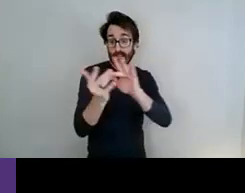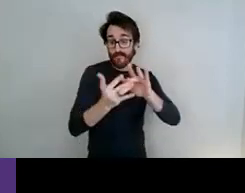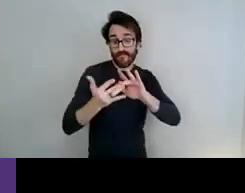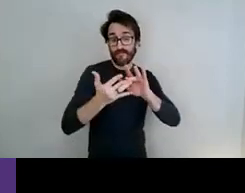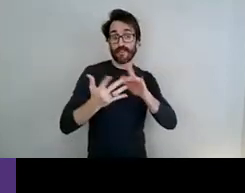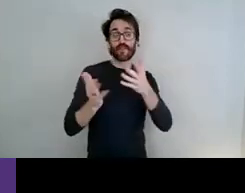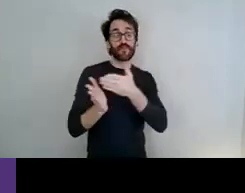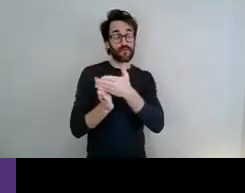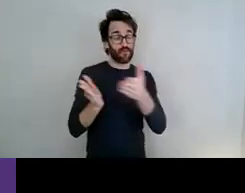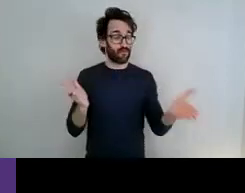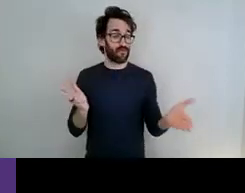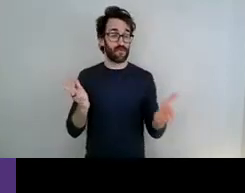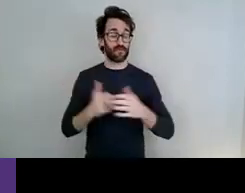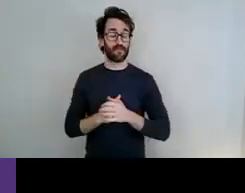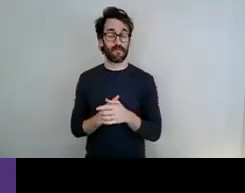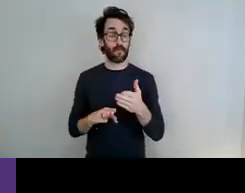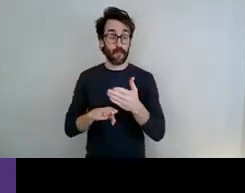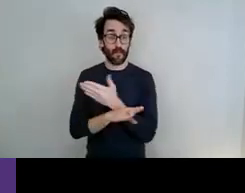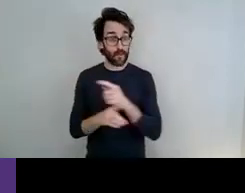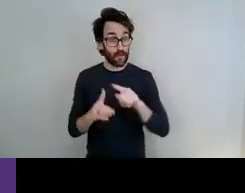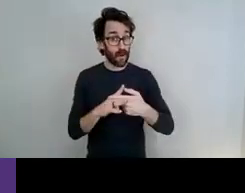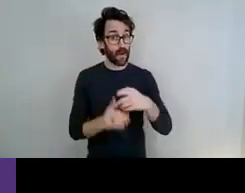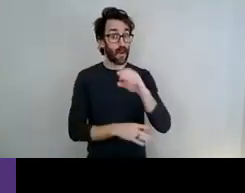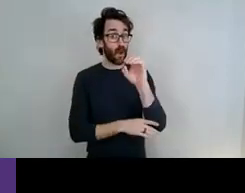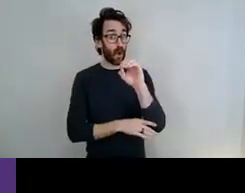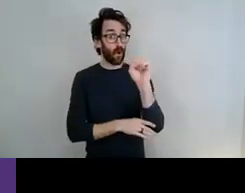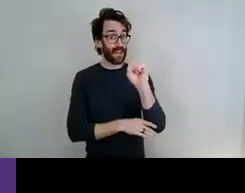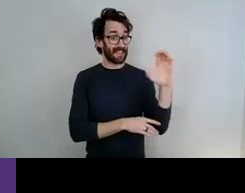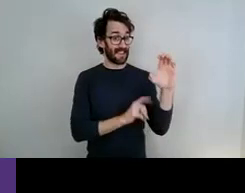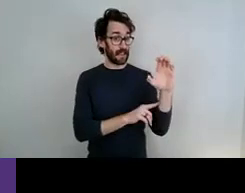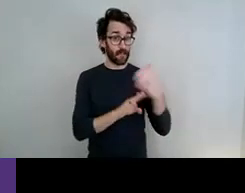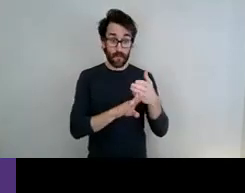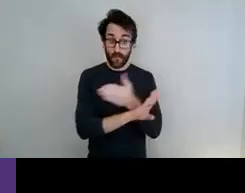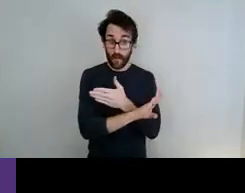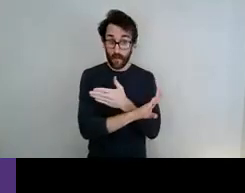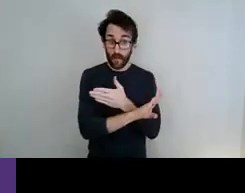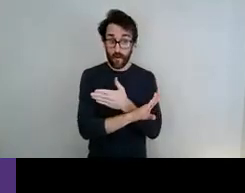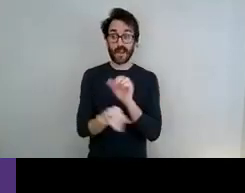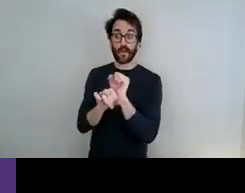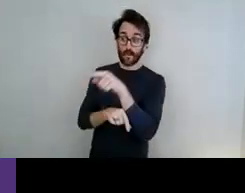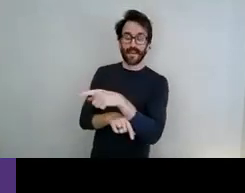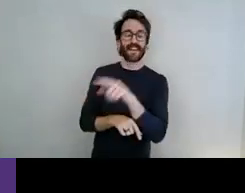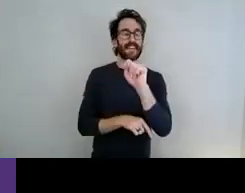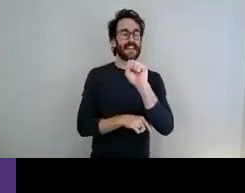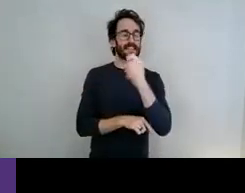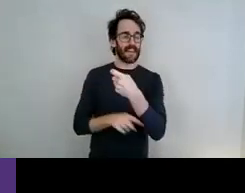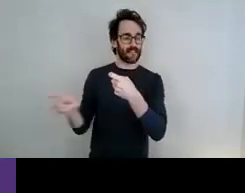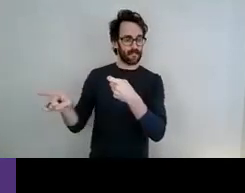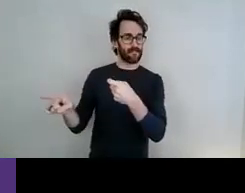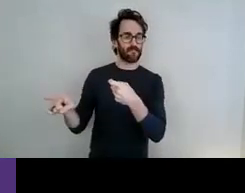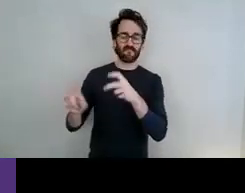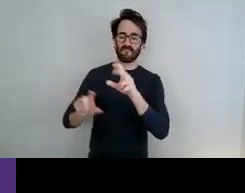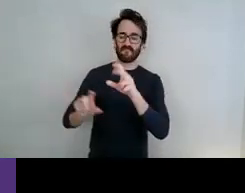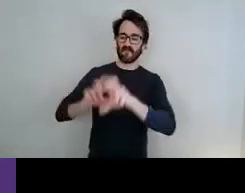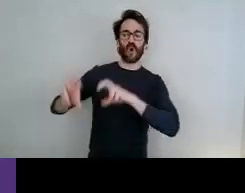has, prior to joining the Ontario Securities Commission, she worked at the Toronto Stock Exchange. So Chris and I have done many